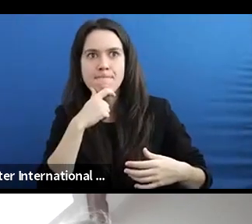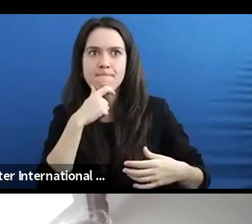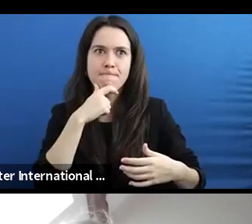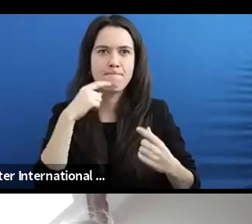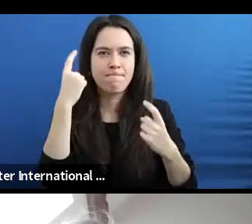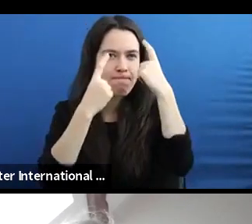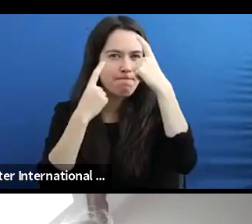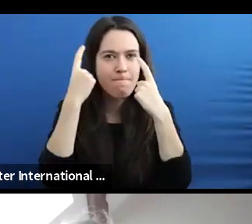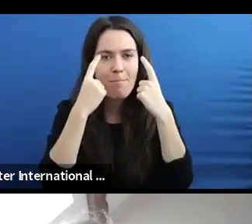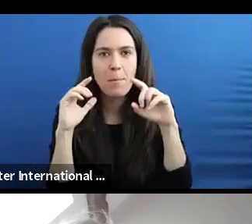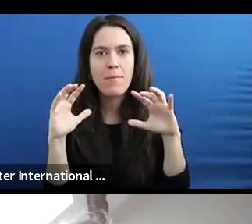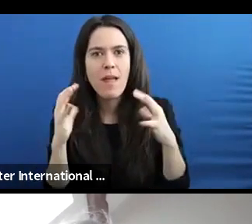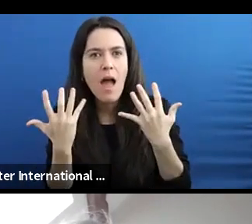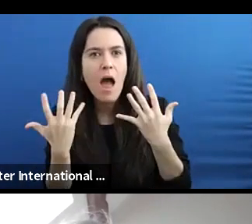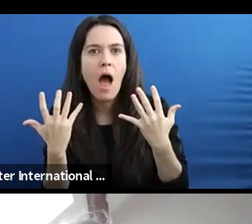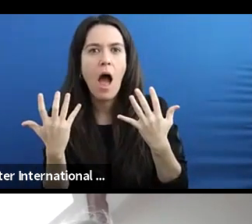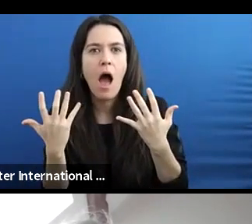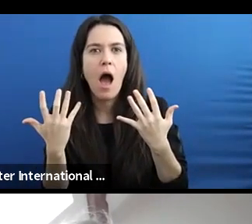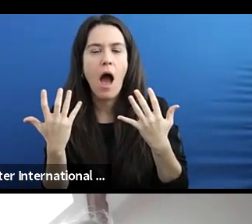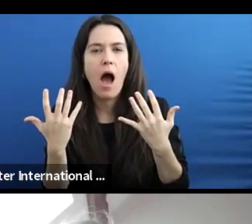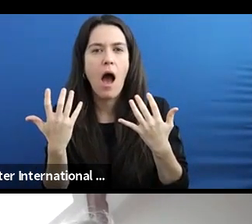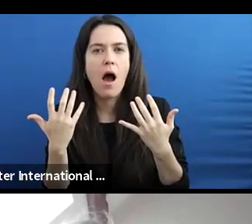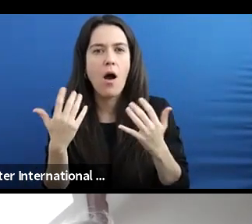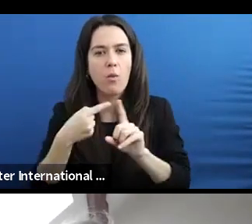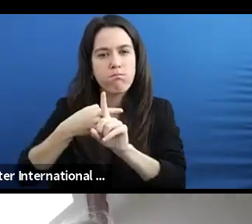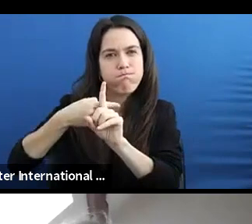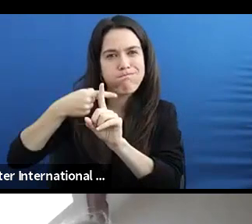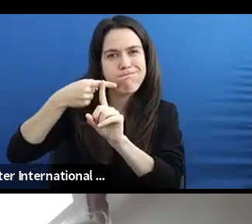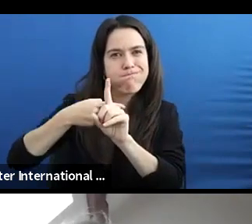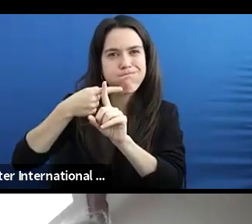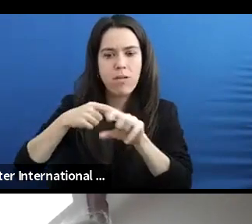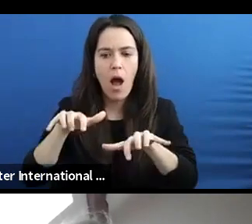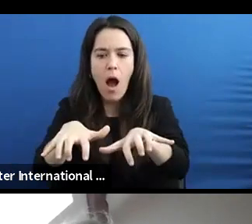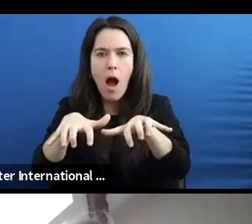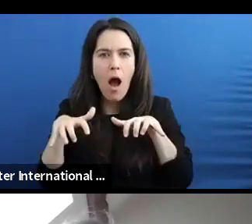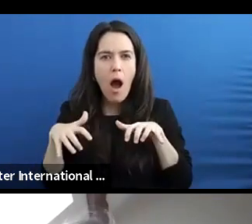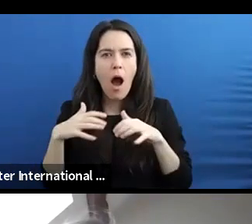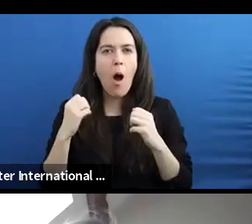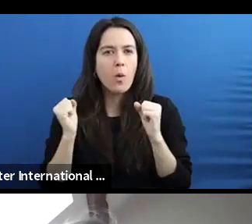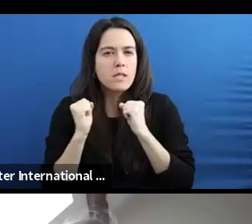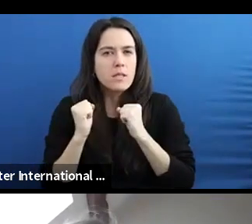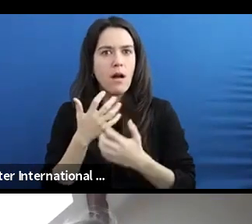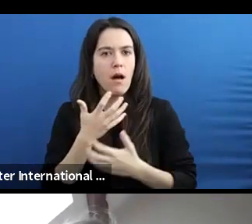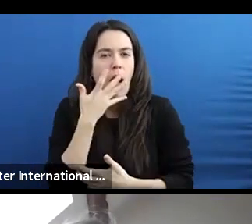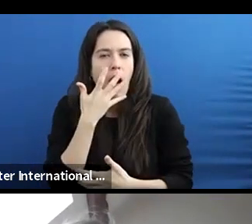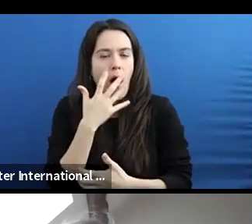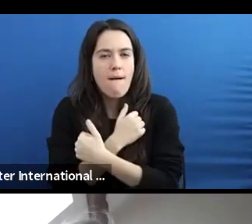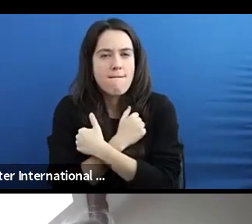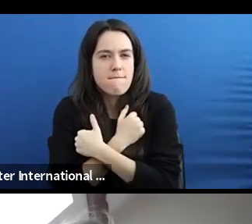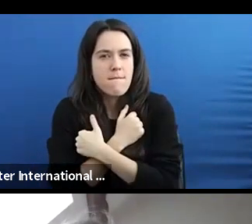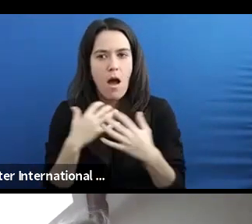of thermic insulation of theaters. So that is connected and related with